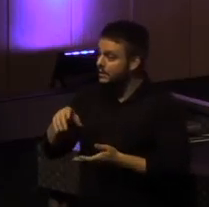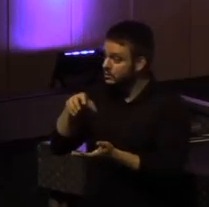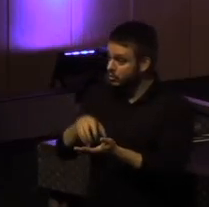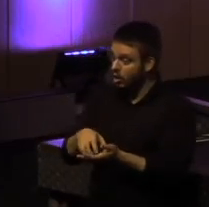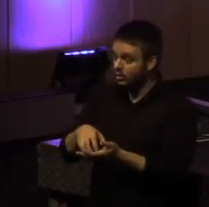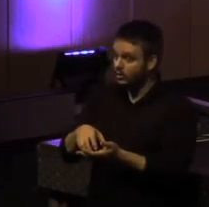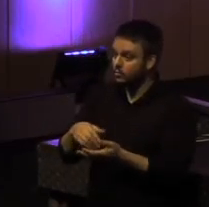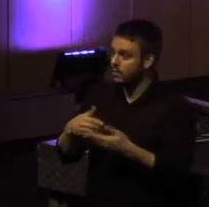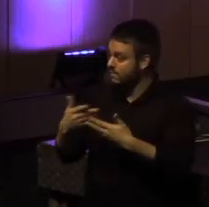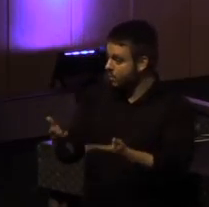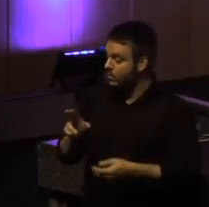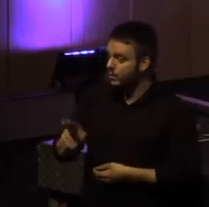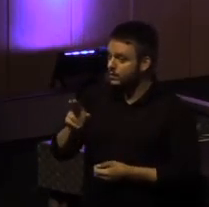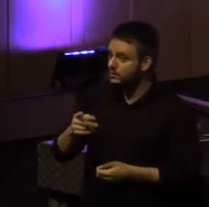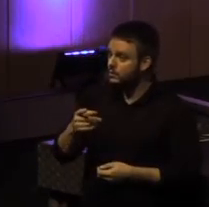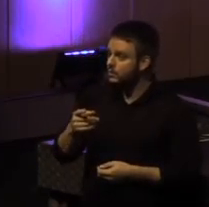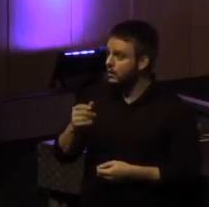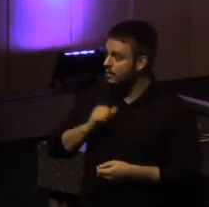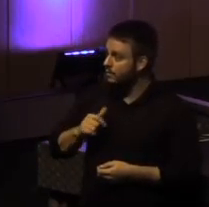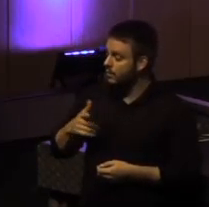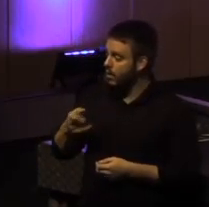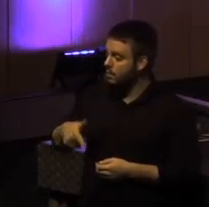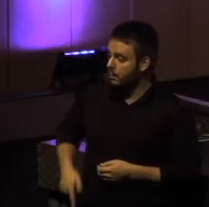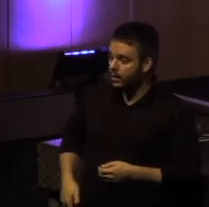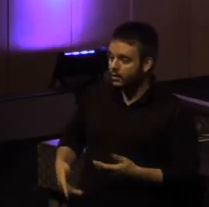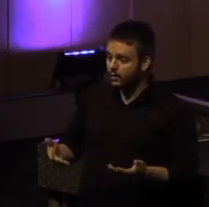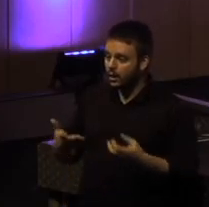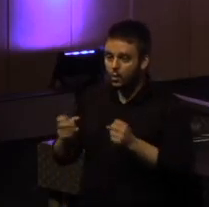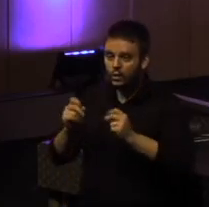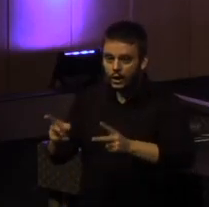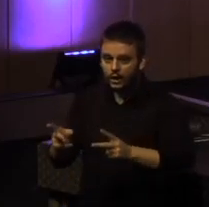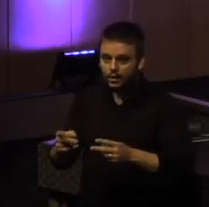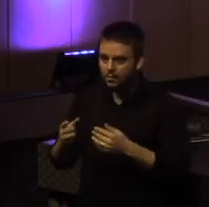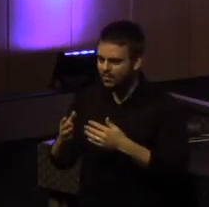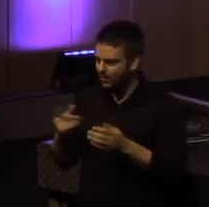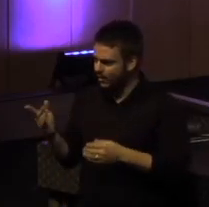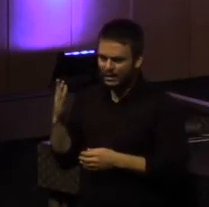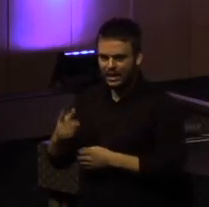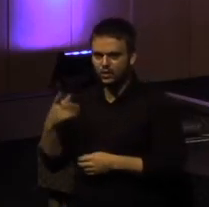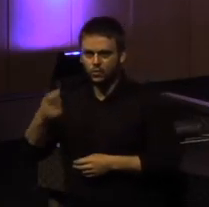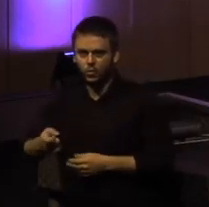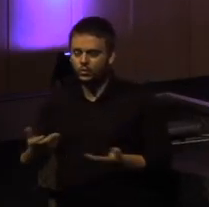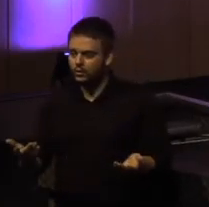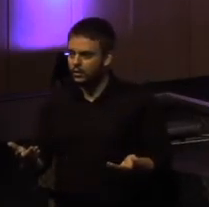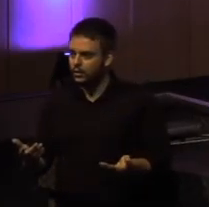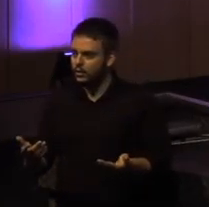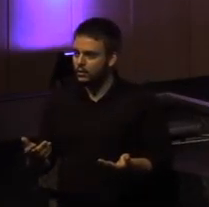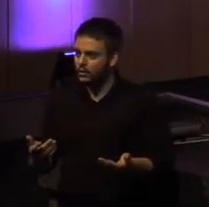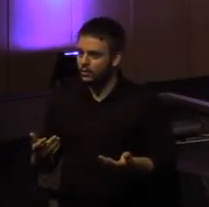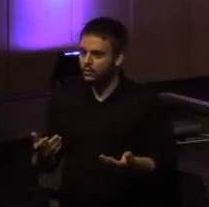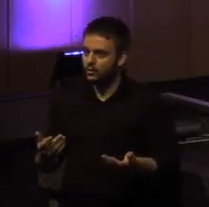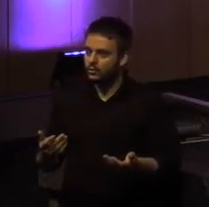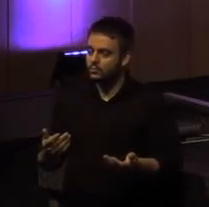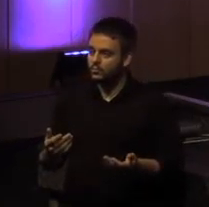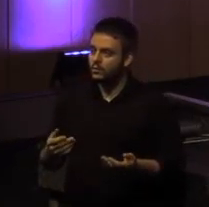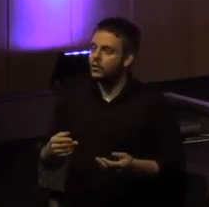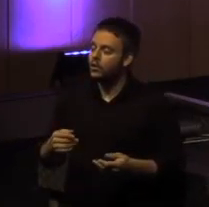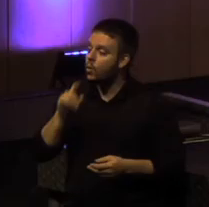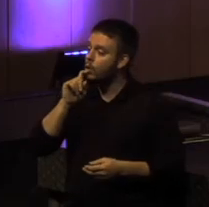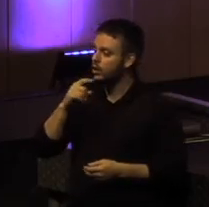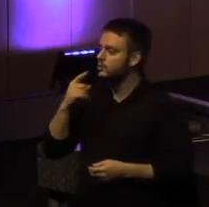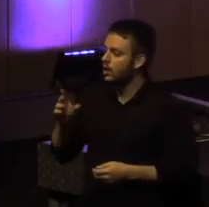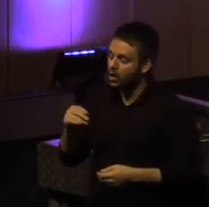everybody knew somebody that lived there at some point. Your aunt lived there, your cousin lived there, your homeboy lived there, somebody lived there. I distinctly